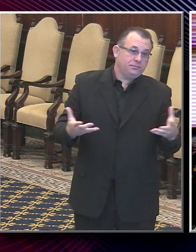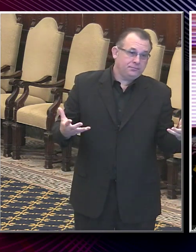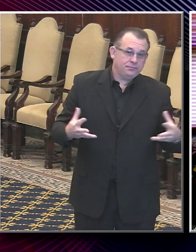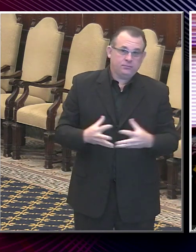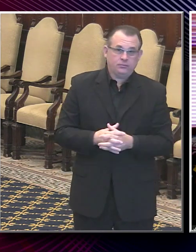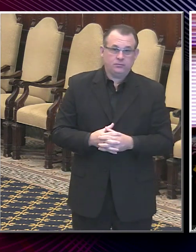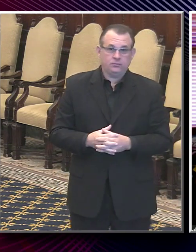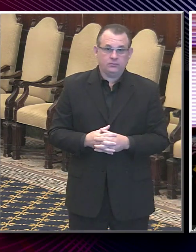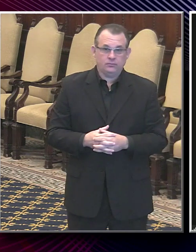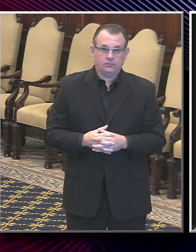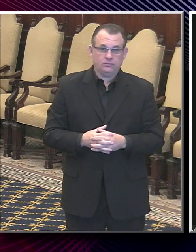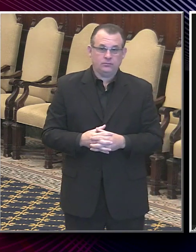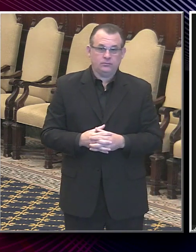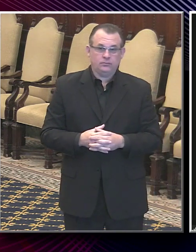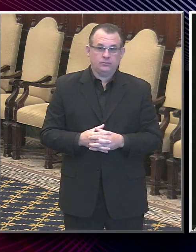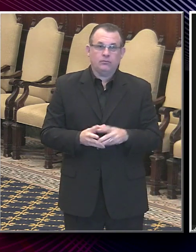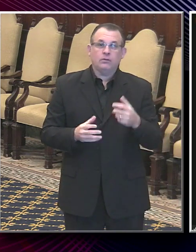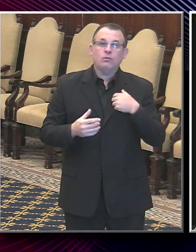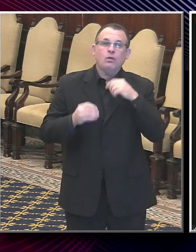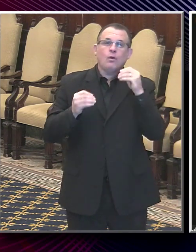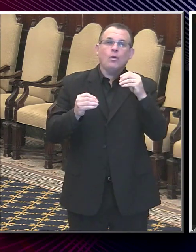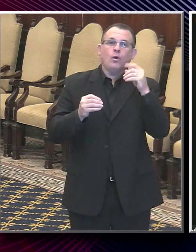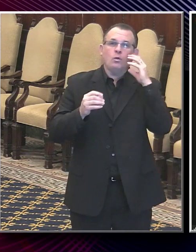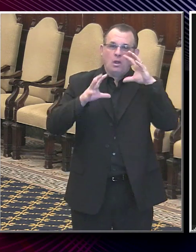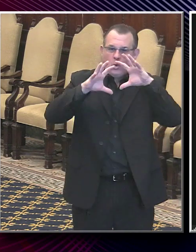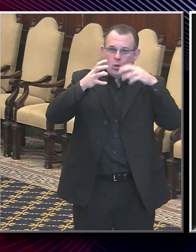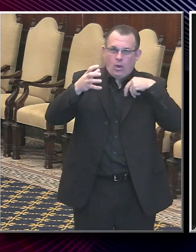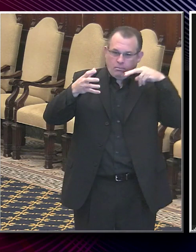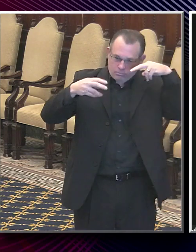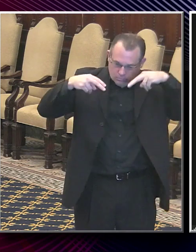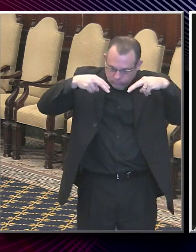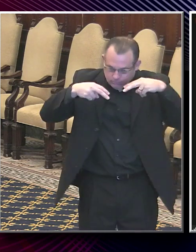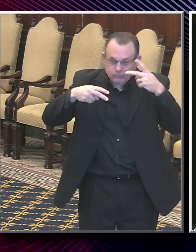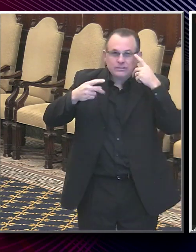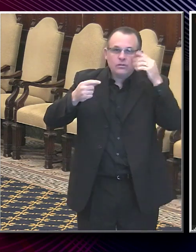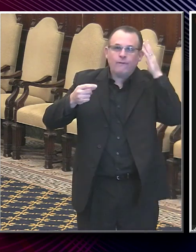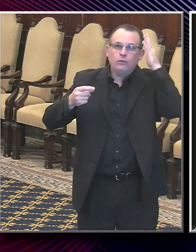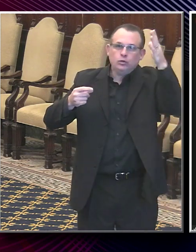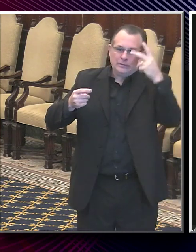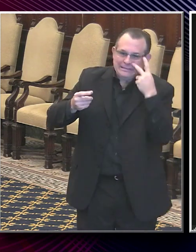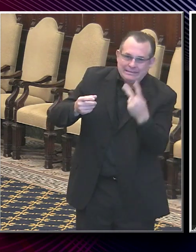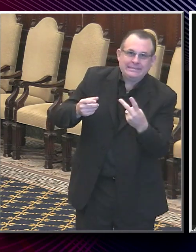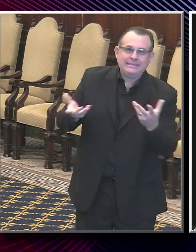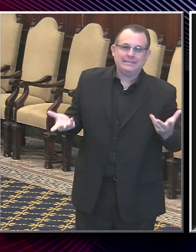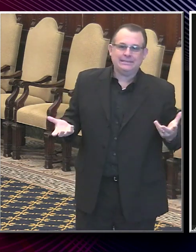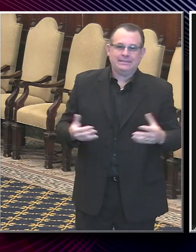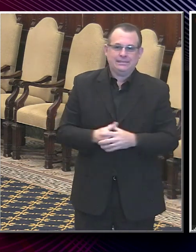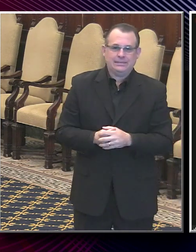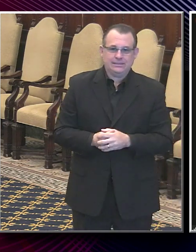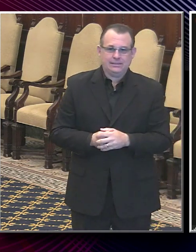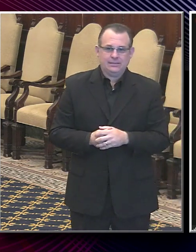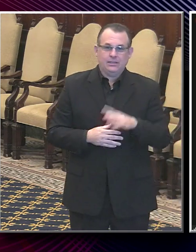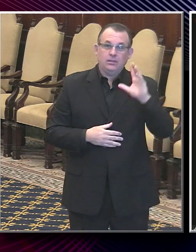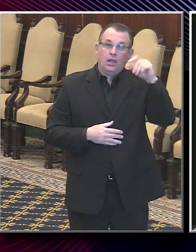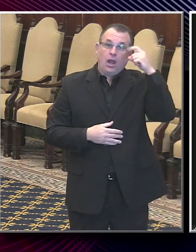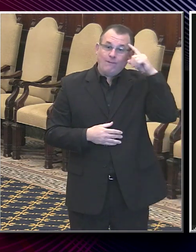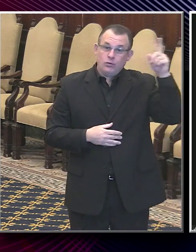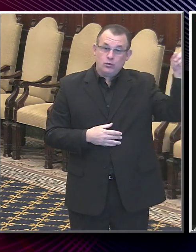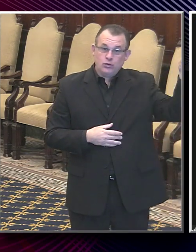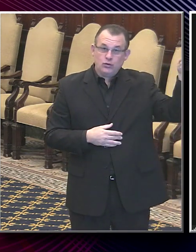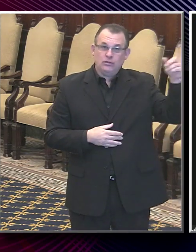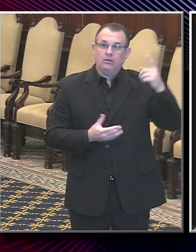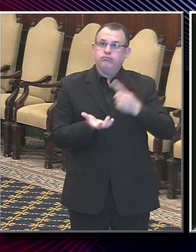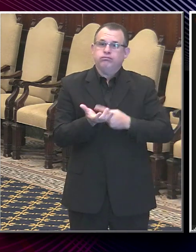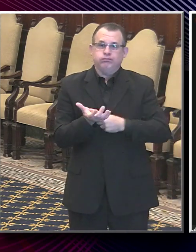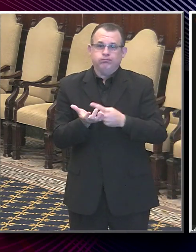ball. Mayor, I'm curious also, as the governor gave his remarks and talked about lifting the